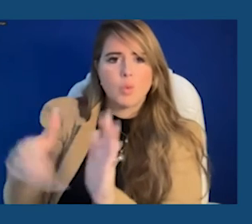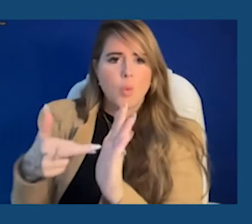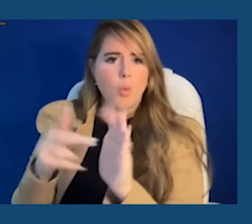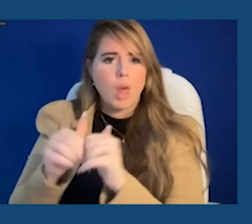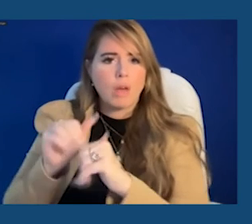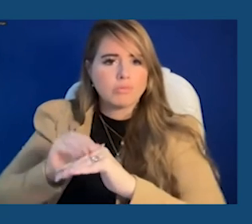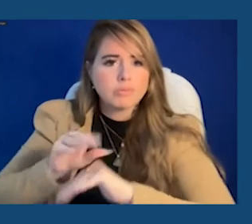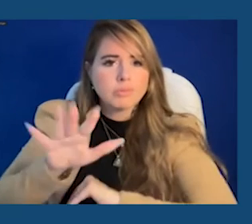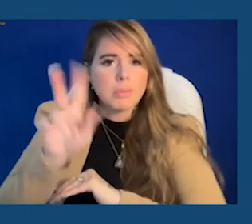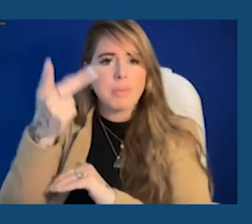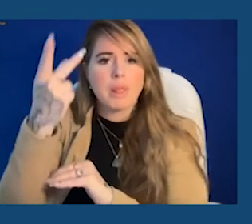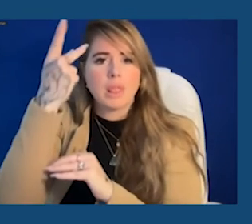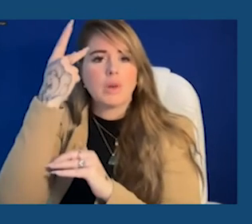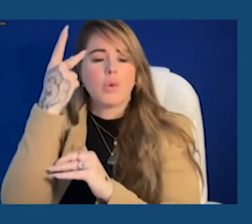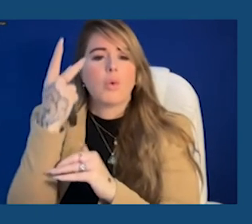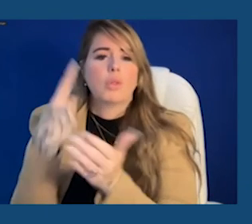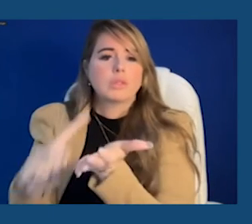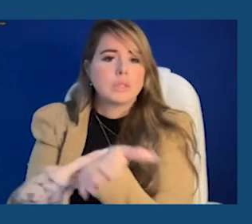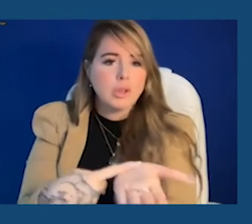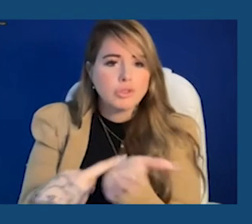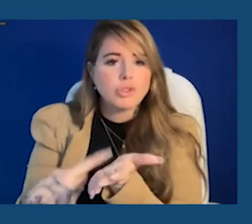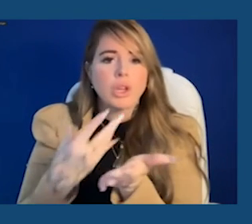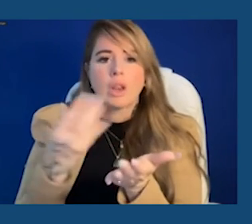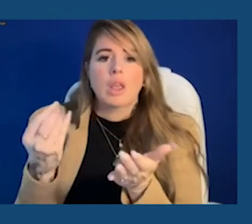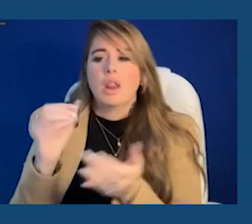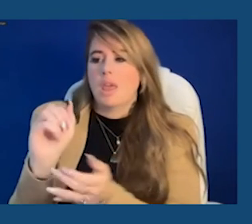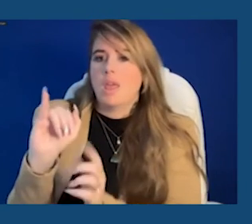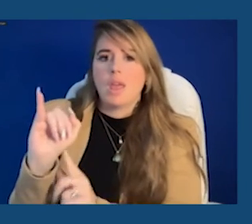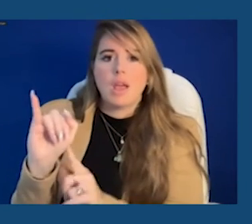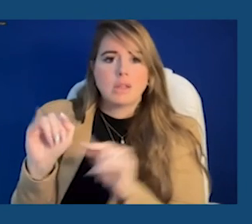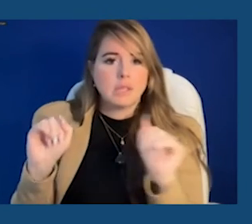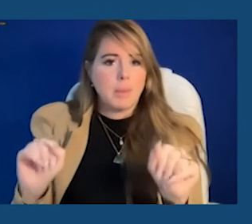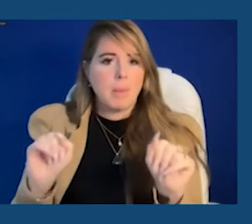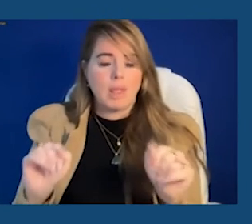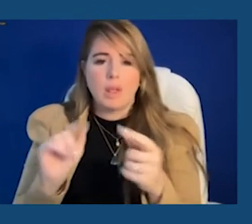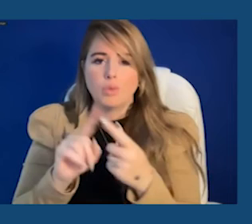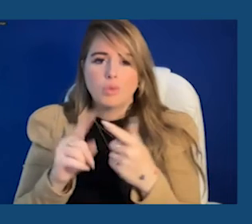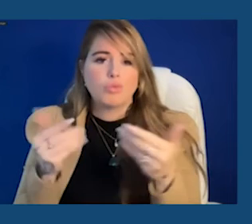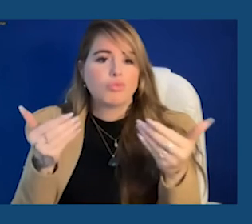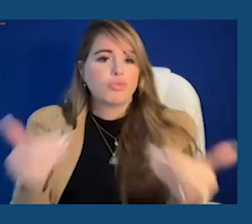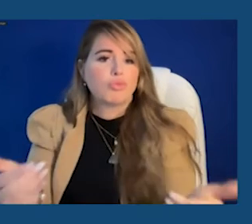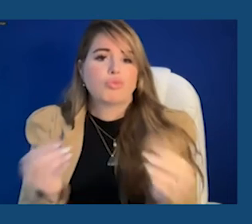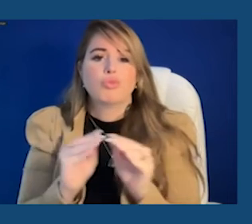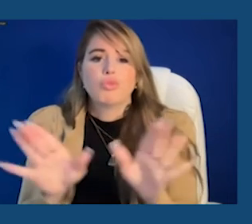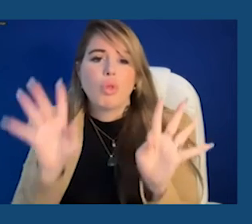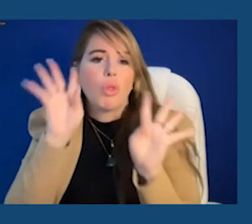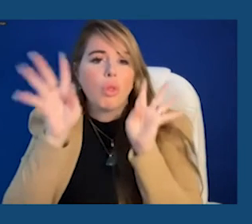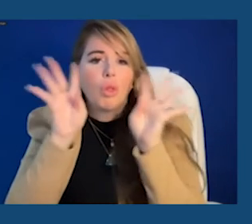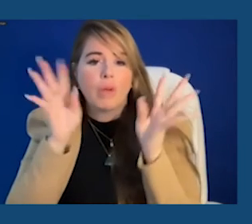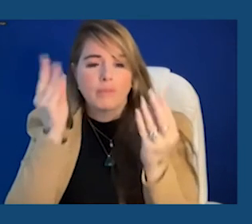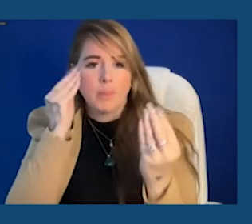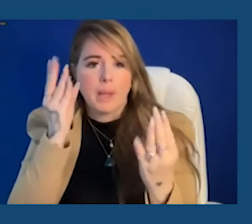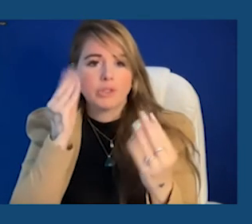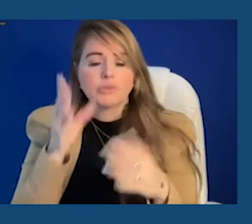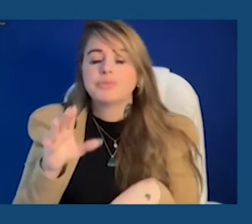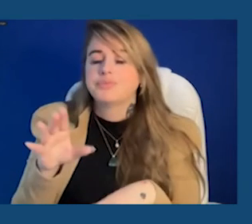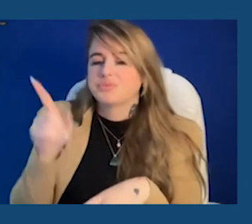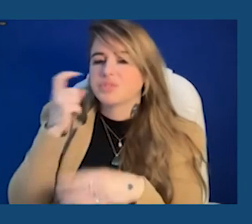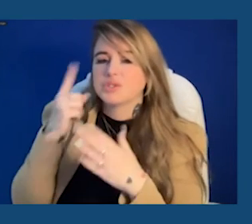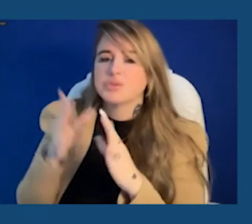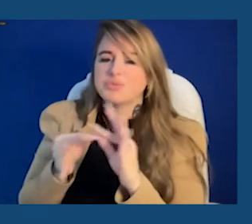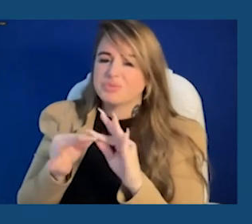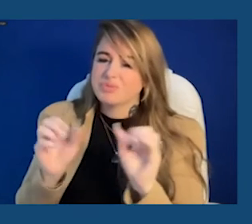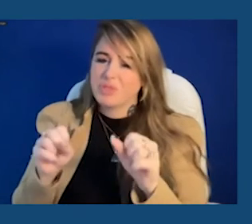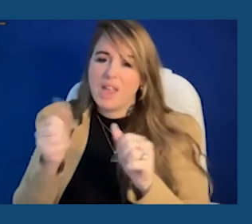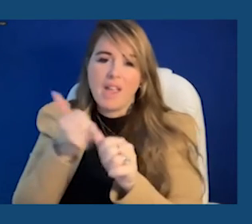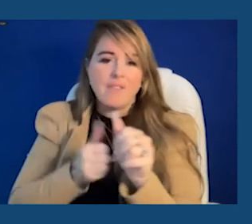the political discourse and the ability to kind of just put out bunk information? Every politician can see this